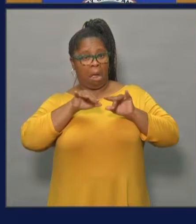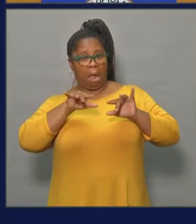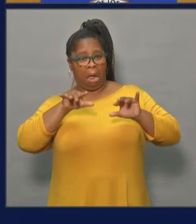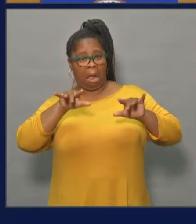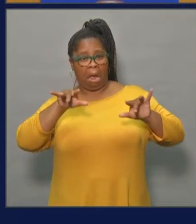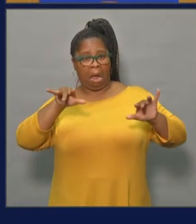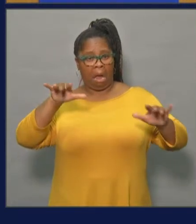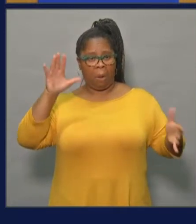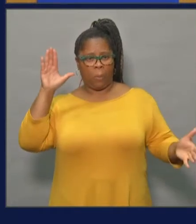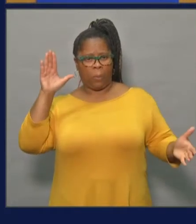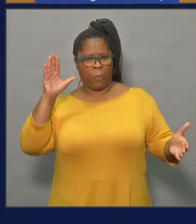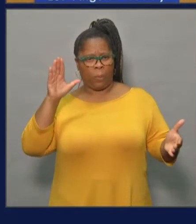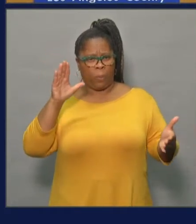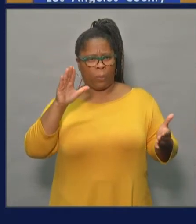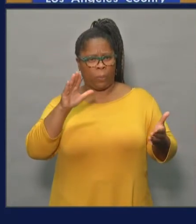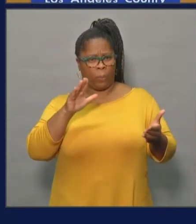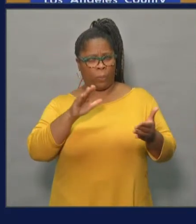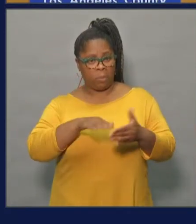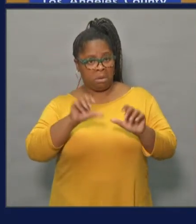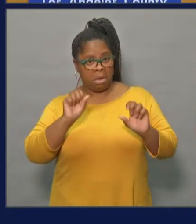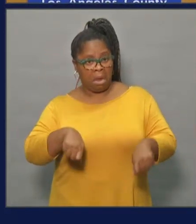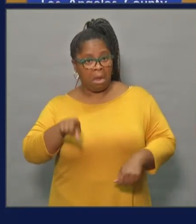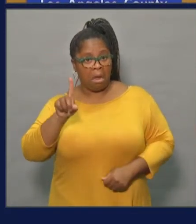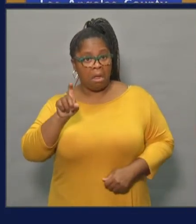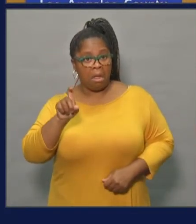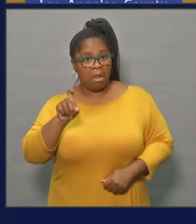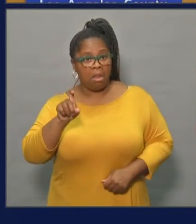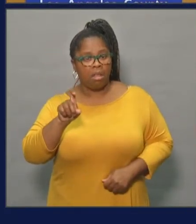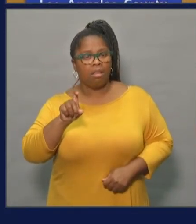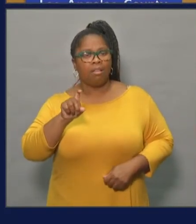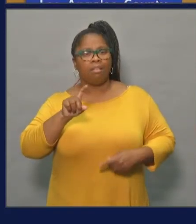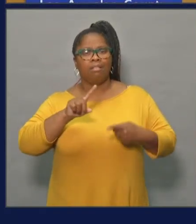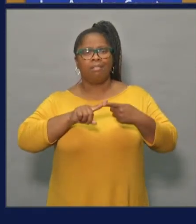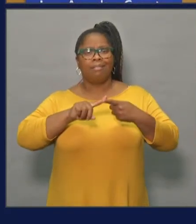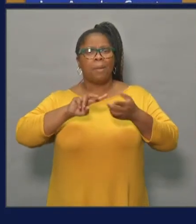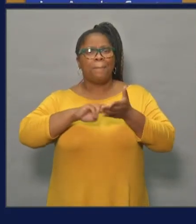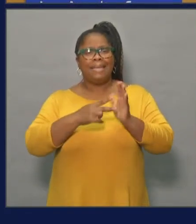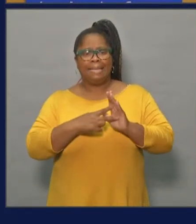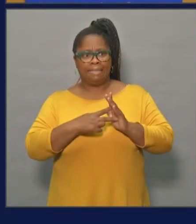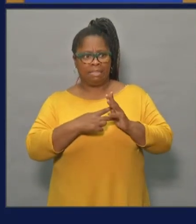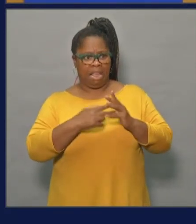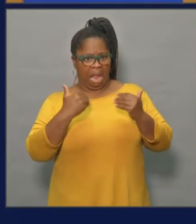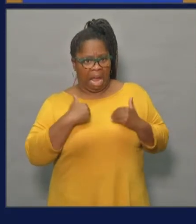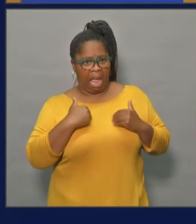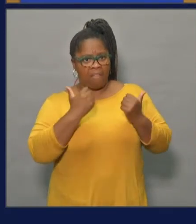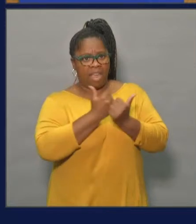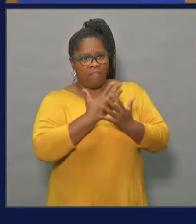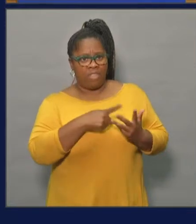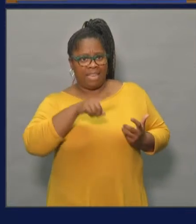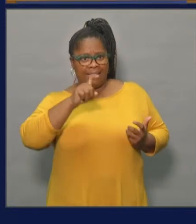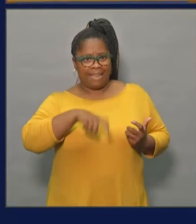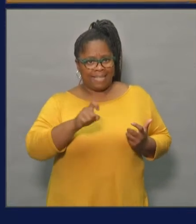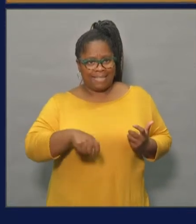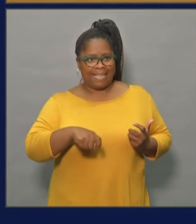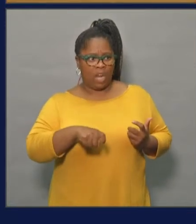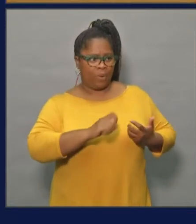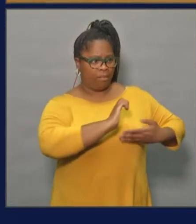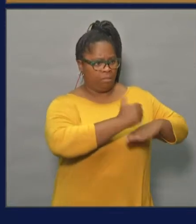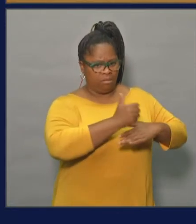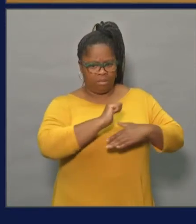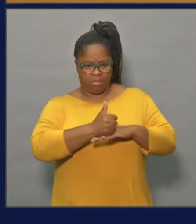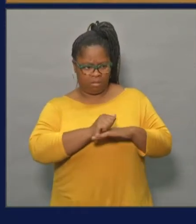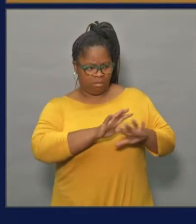COVID-19? This means, do we have everything we need in place to make sure we can continue to slow the